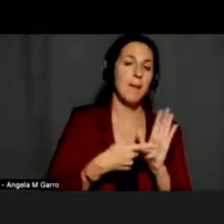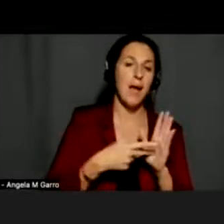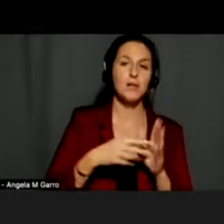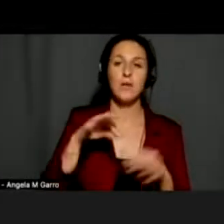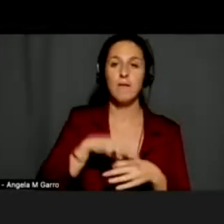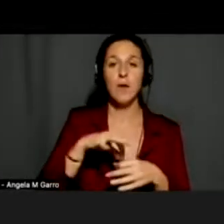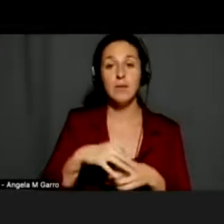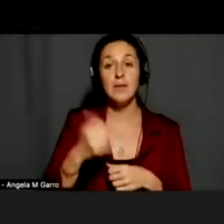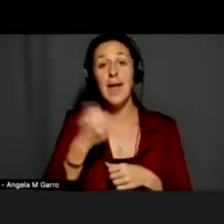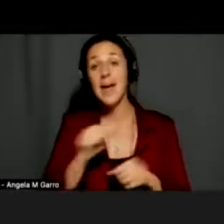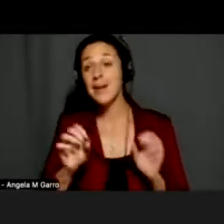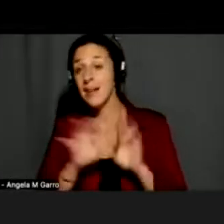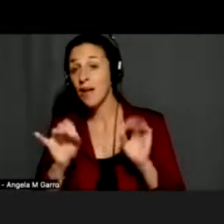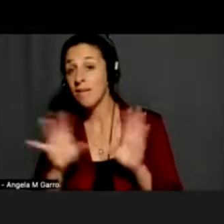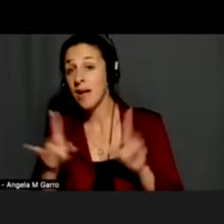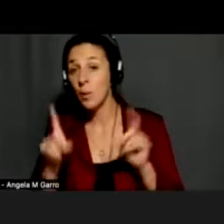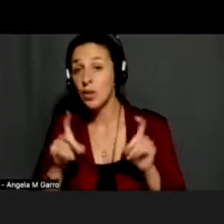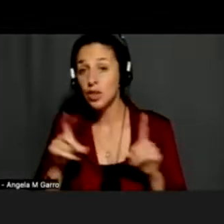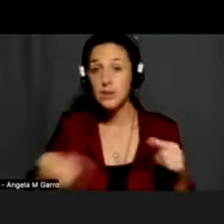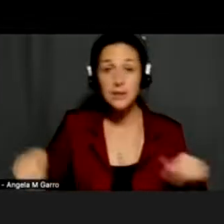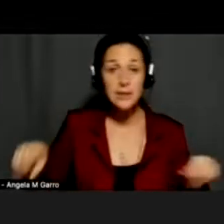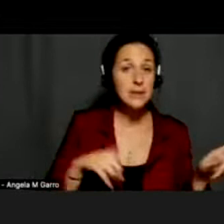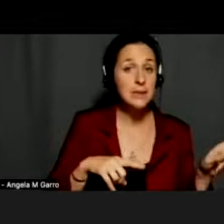any clarifying questions on this item?